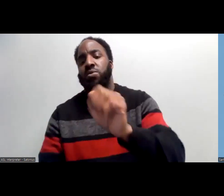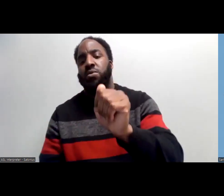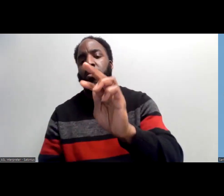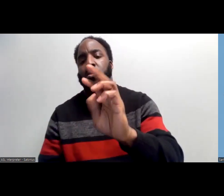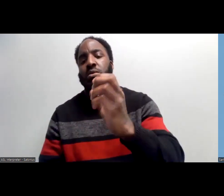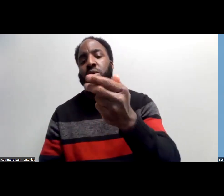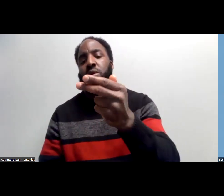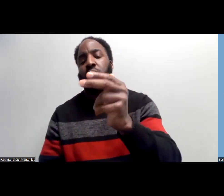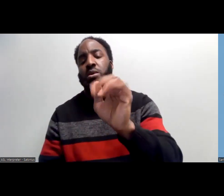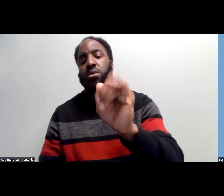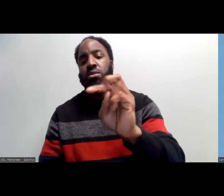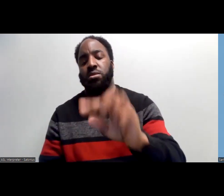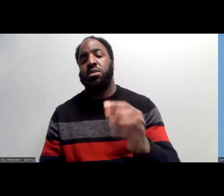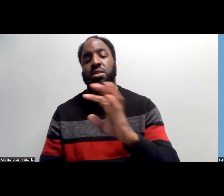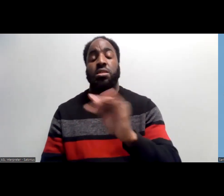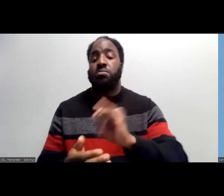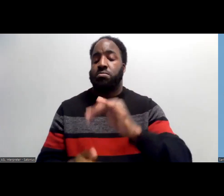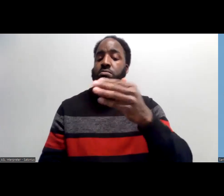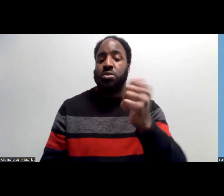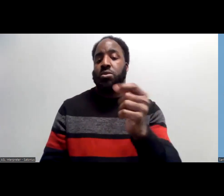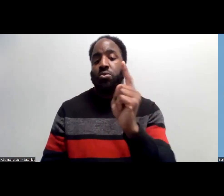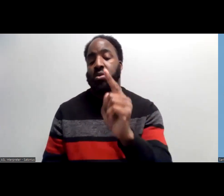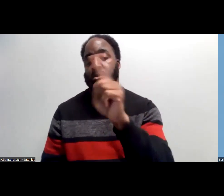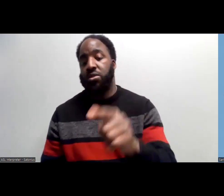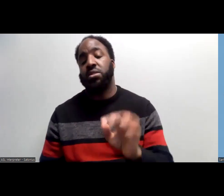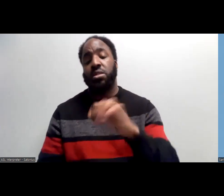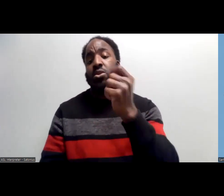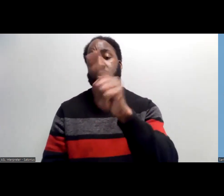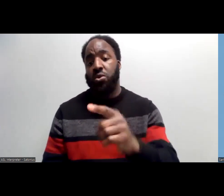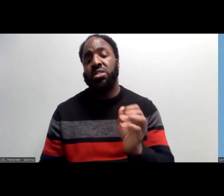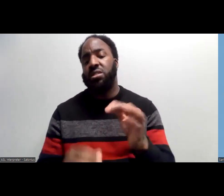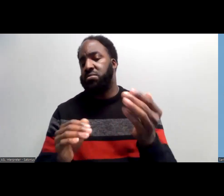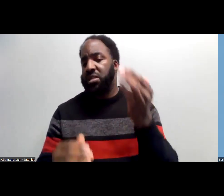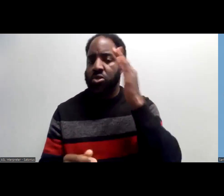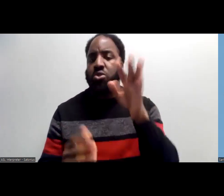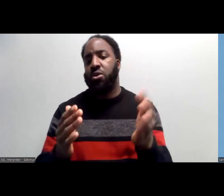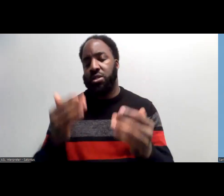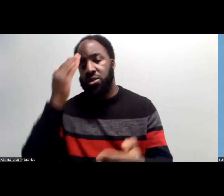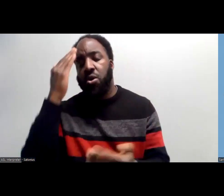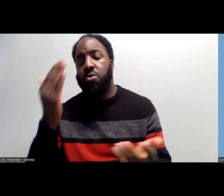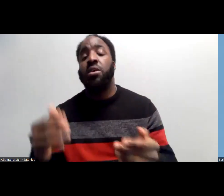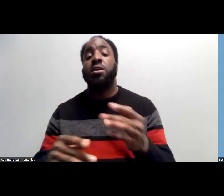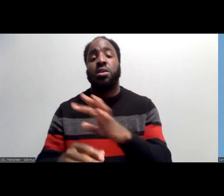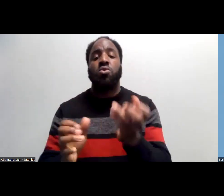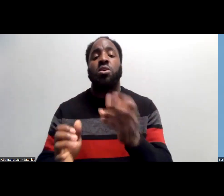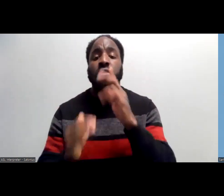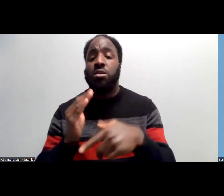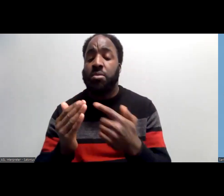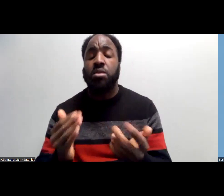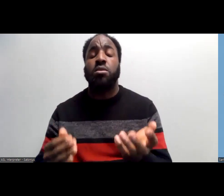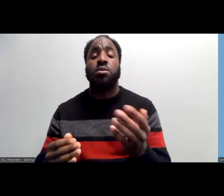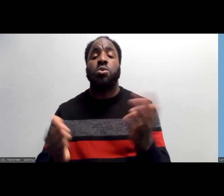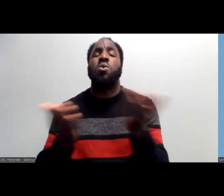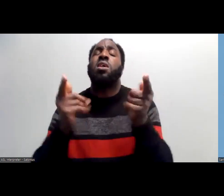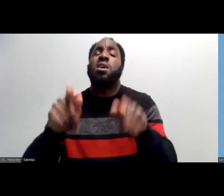other questions. One that we you know, you're probably aware of, and we wanted to highlight kind of what happened